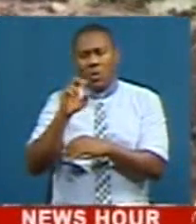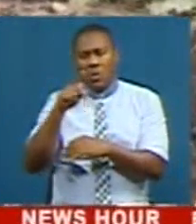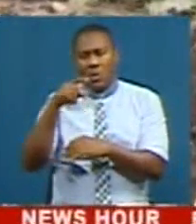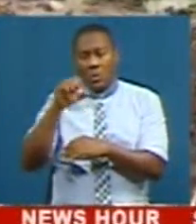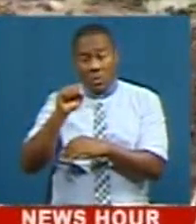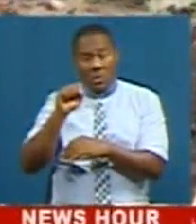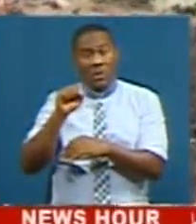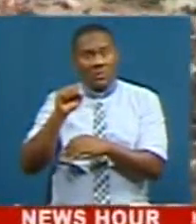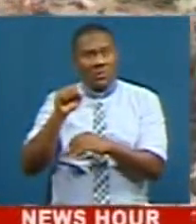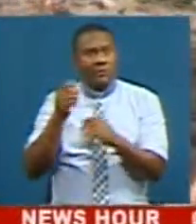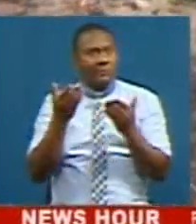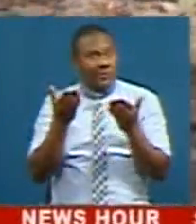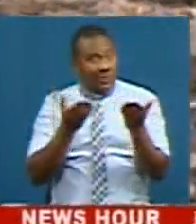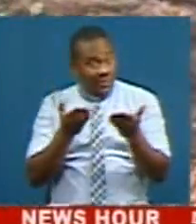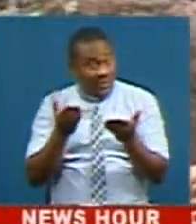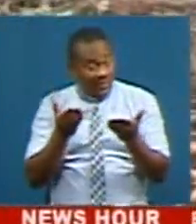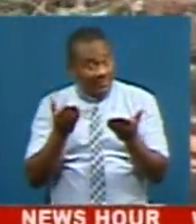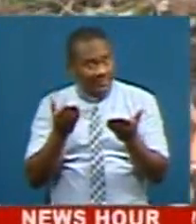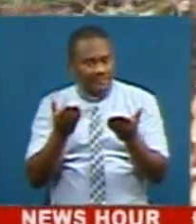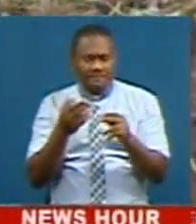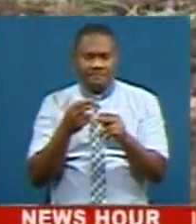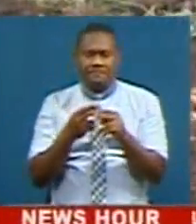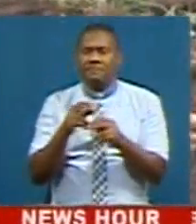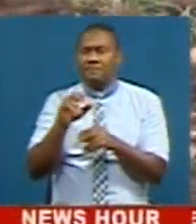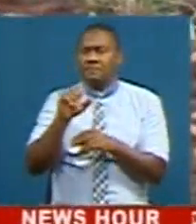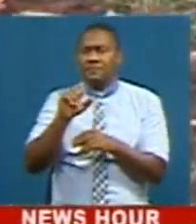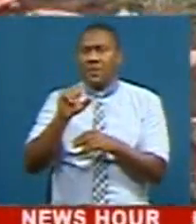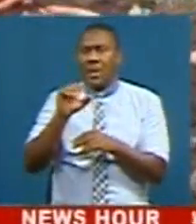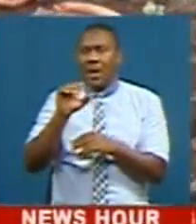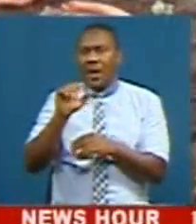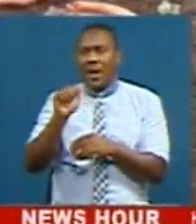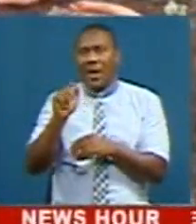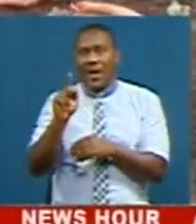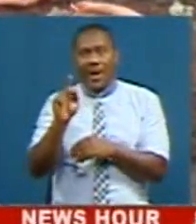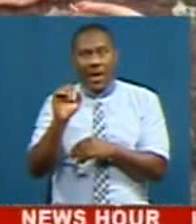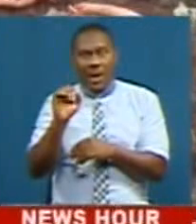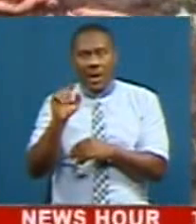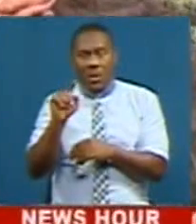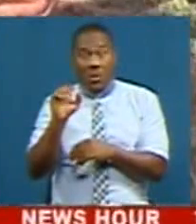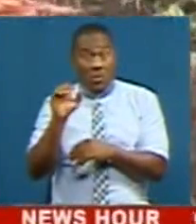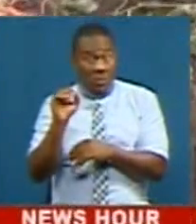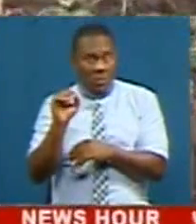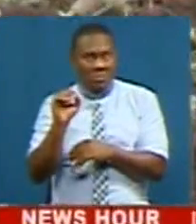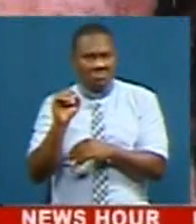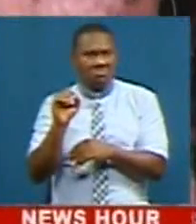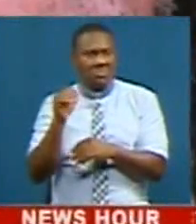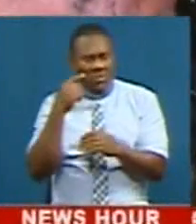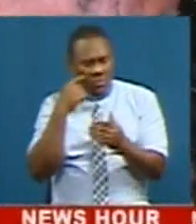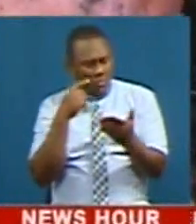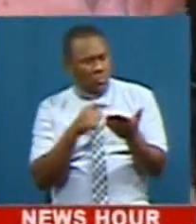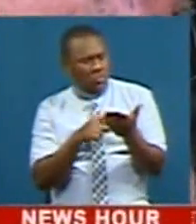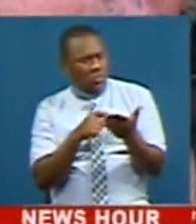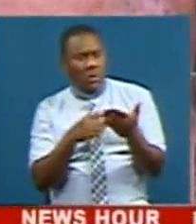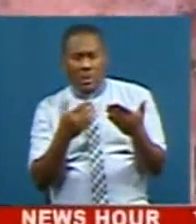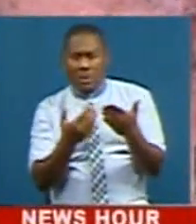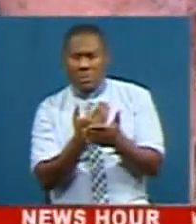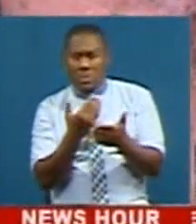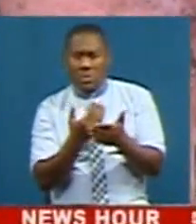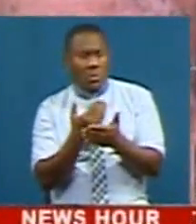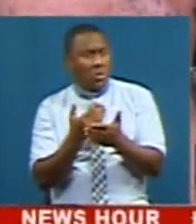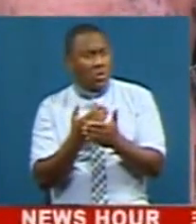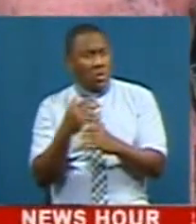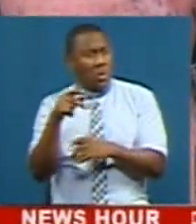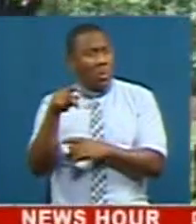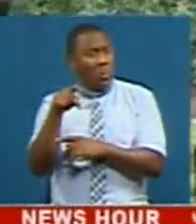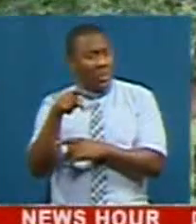of Food and Agriculture, Mr. Seth Oseyakoto, to evaluate and approve new crop varieties for commercial production in the